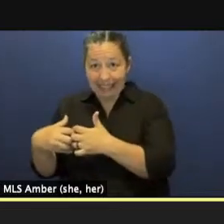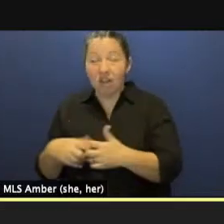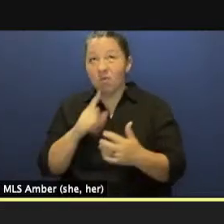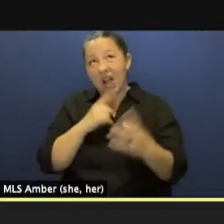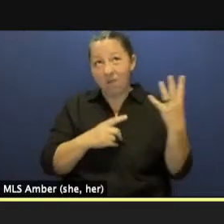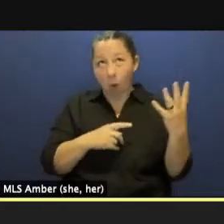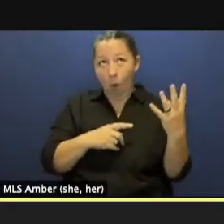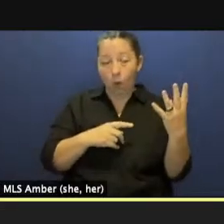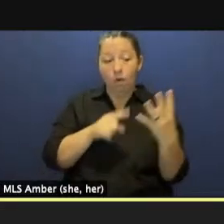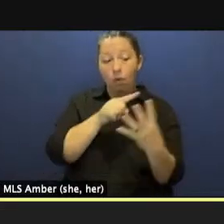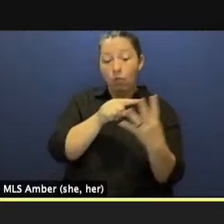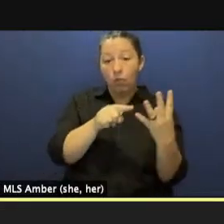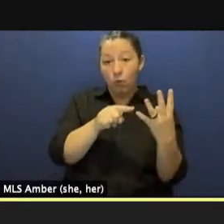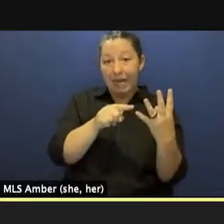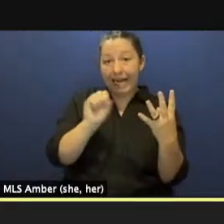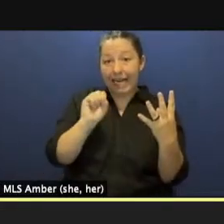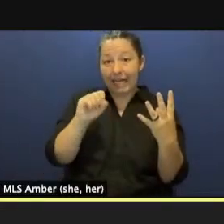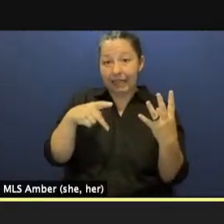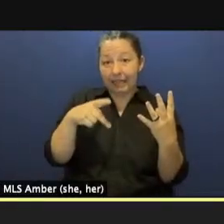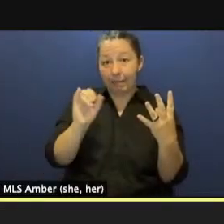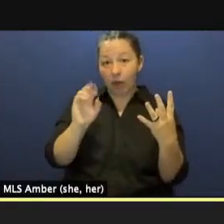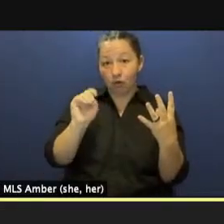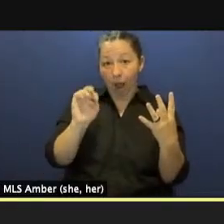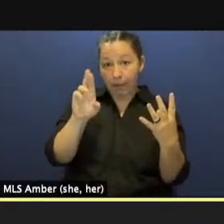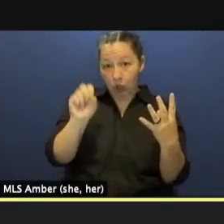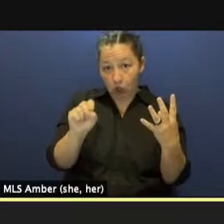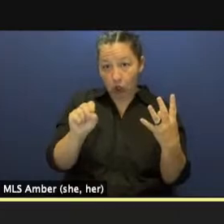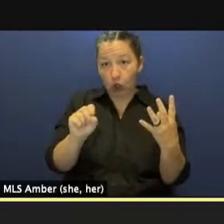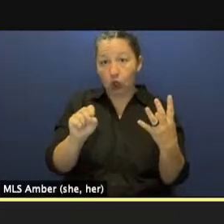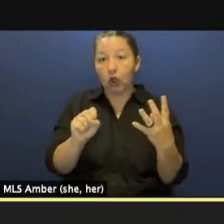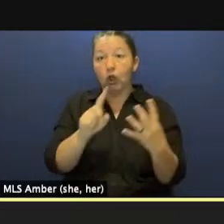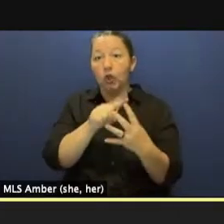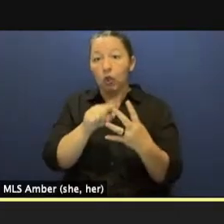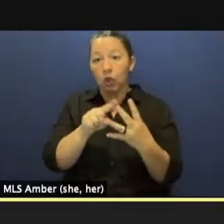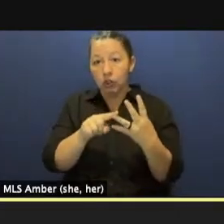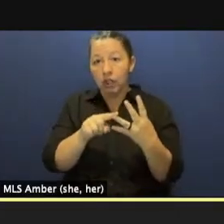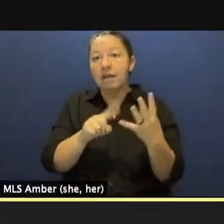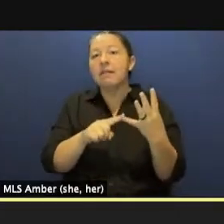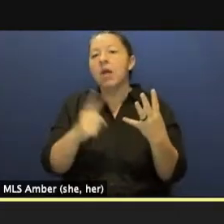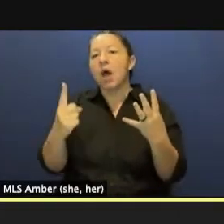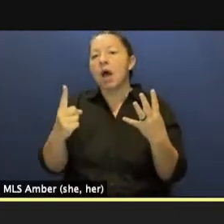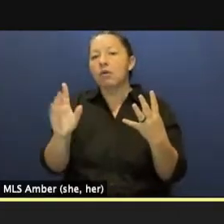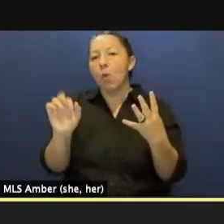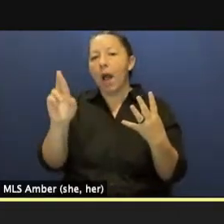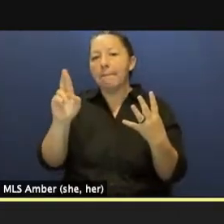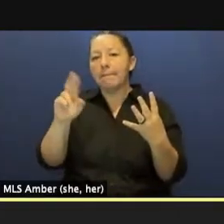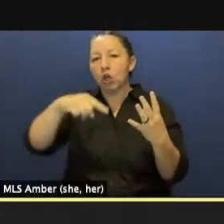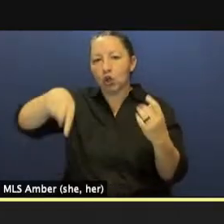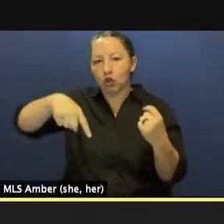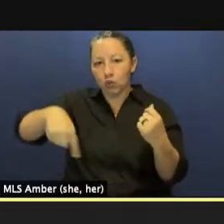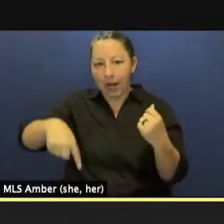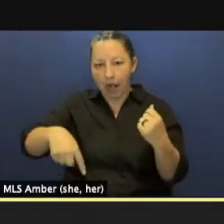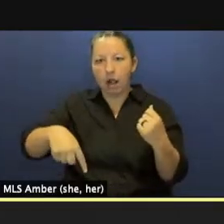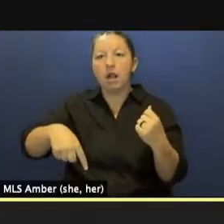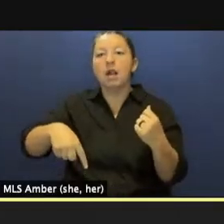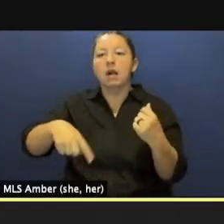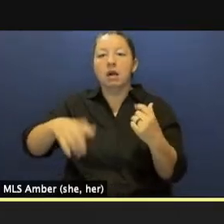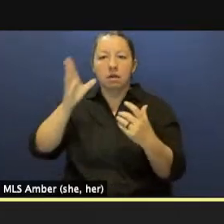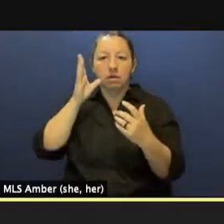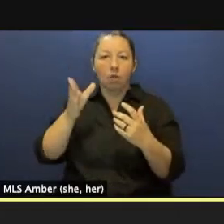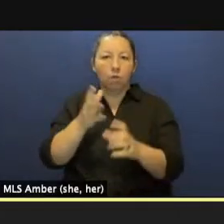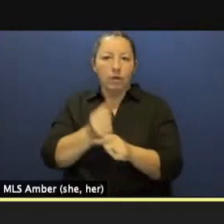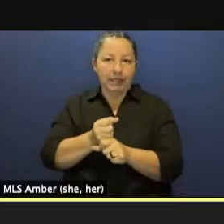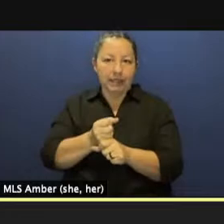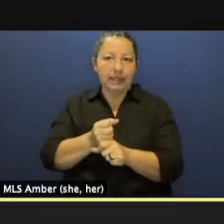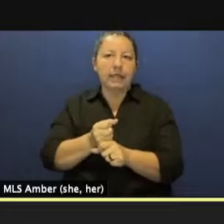are spectrometers, a neutron, near infrared, a mass spectrometer, and then we have a 1-meter drill that we're getting commercially that, of course,